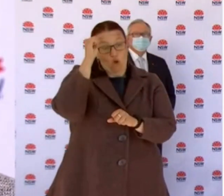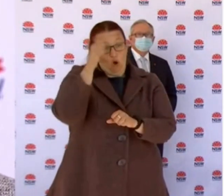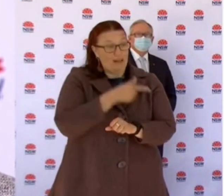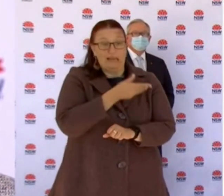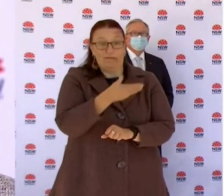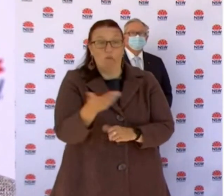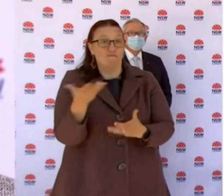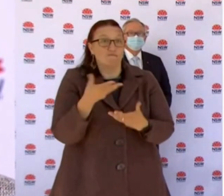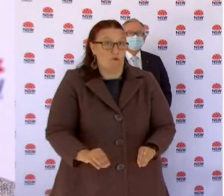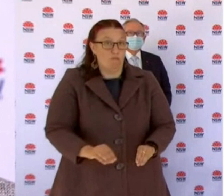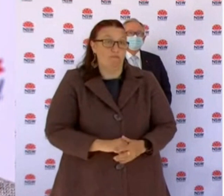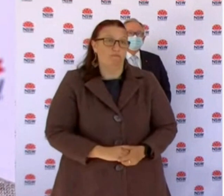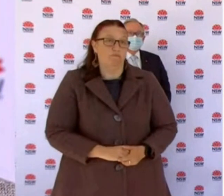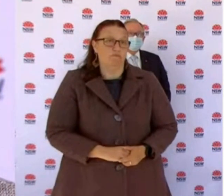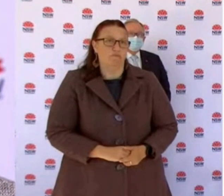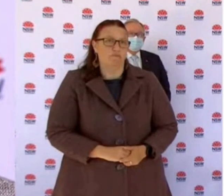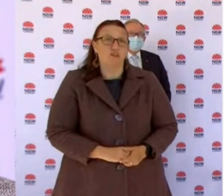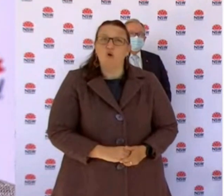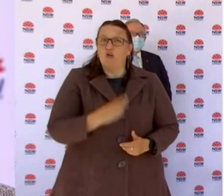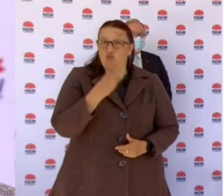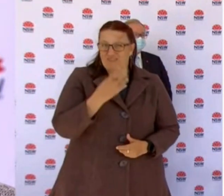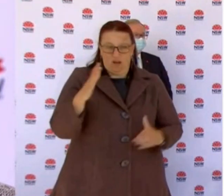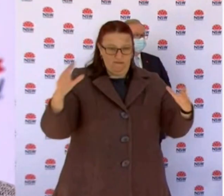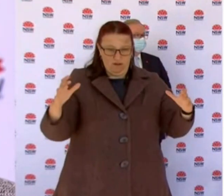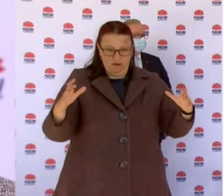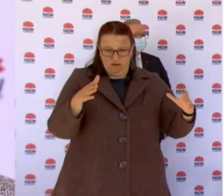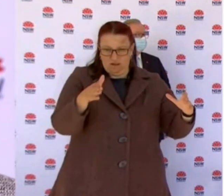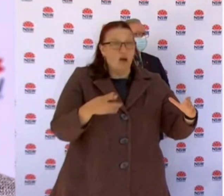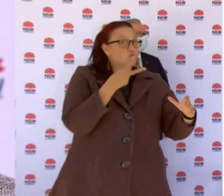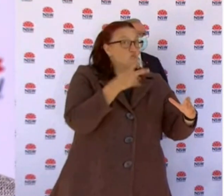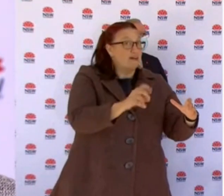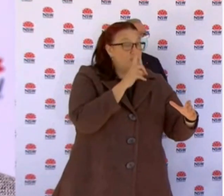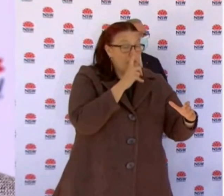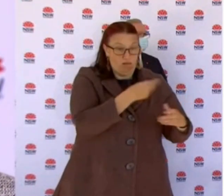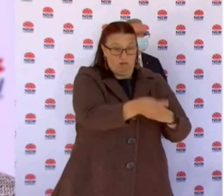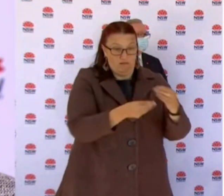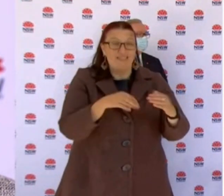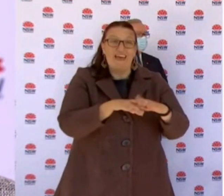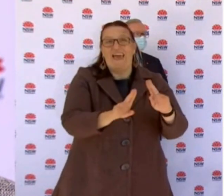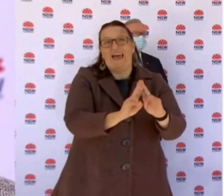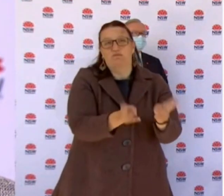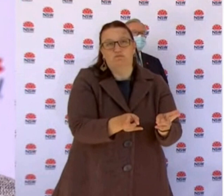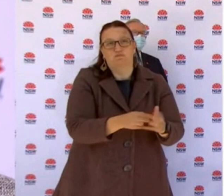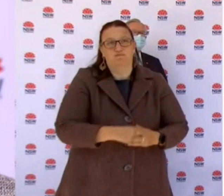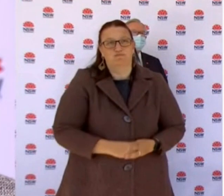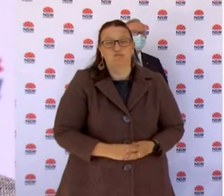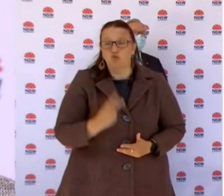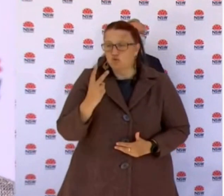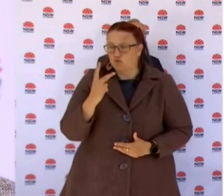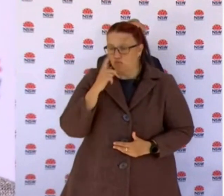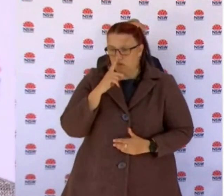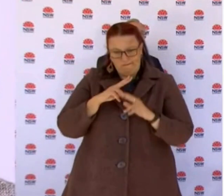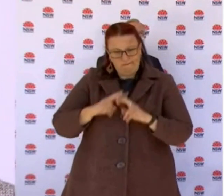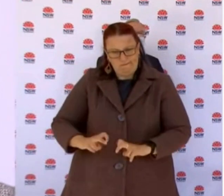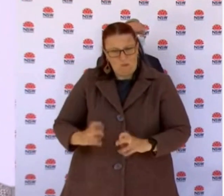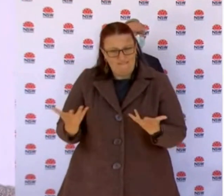of these are household contacts, again highlighting the risk within households. 2 cases are under investigation,